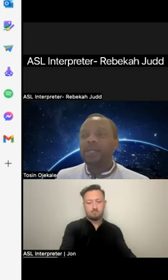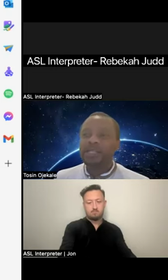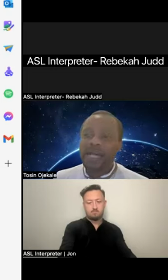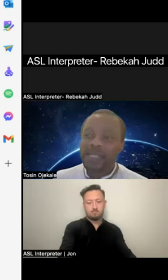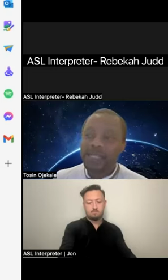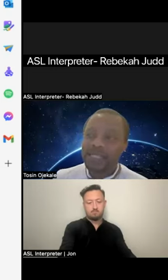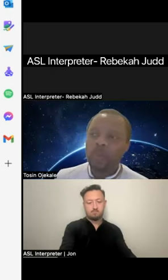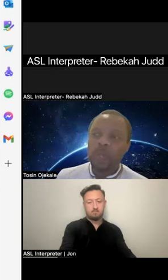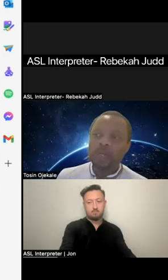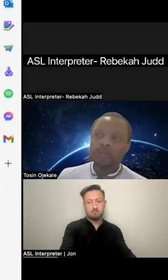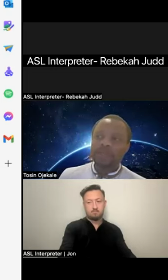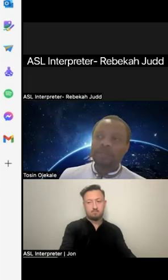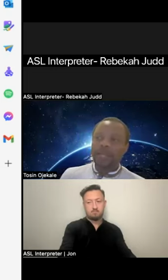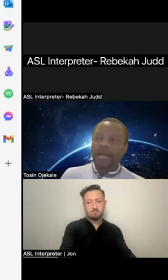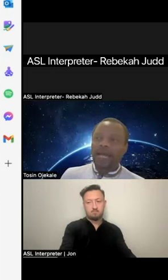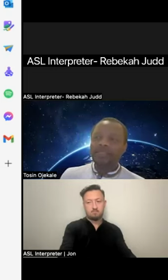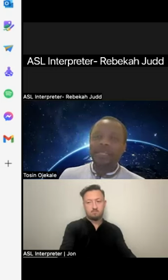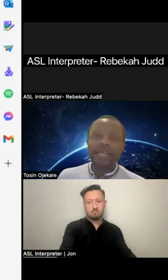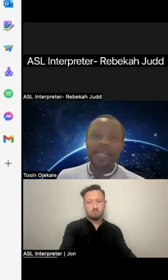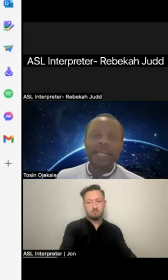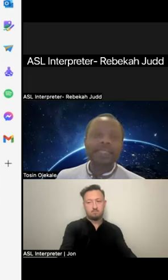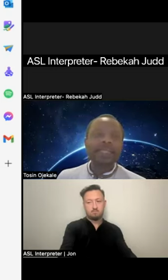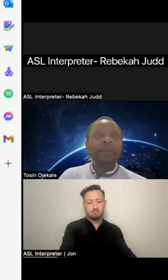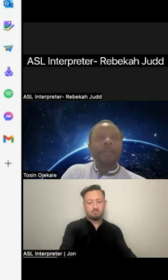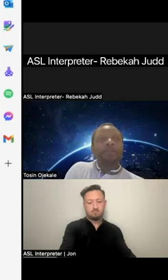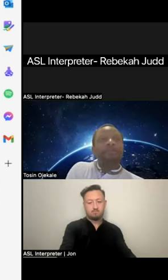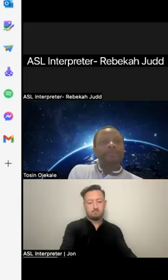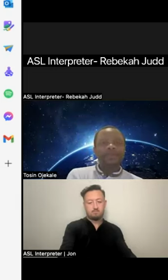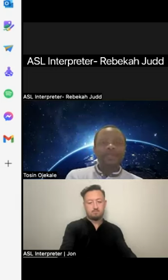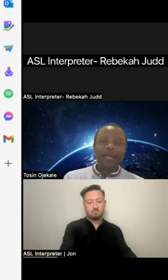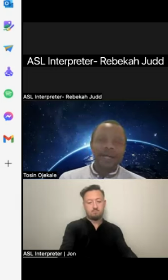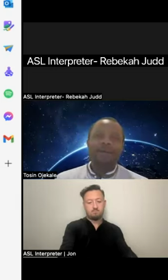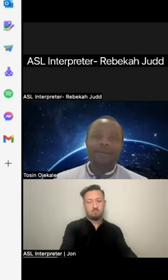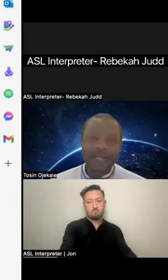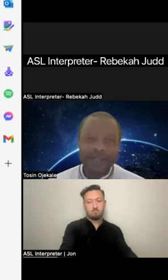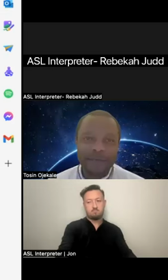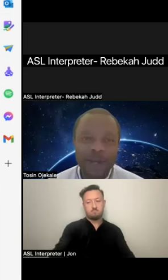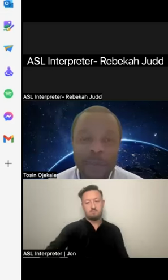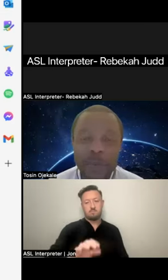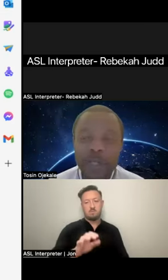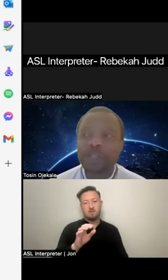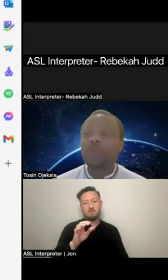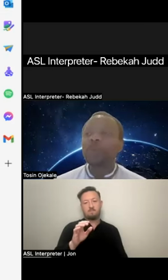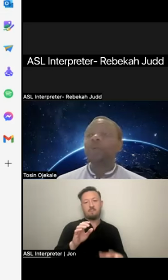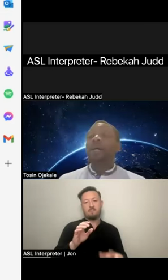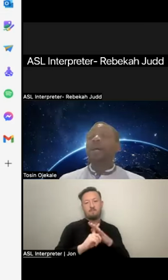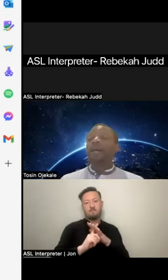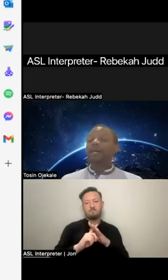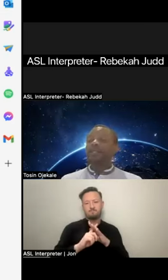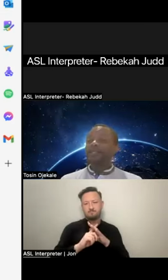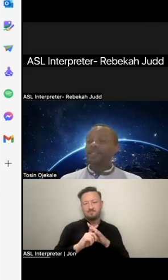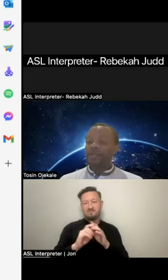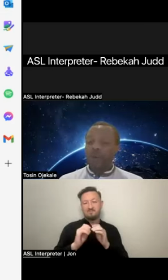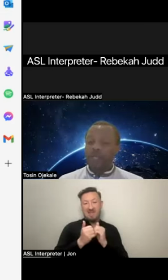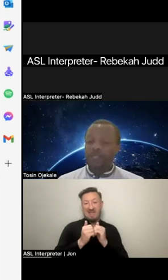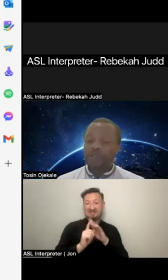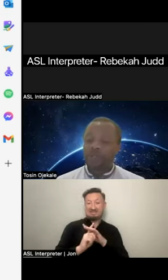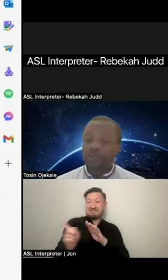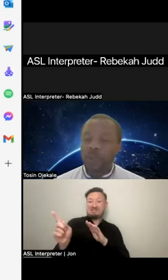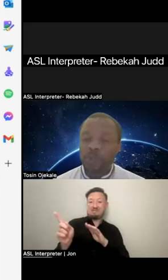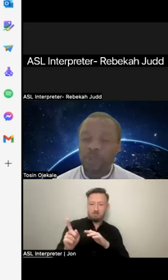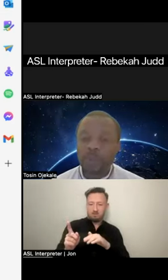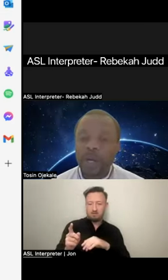Monique is asking, will the plan delay escaping? That's a very good one. So your